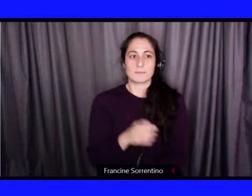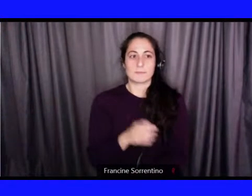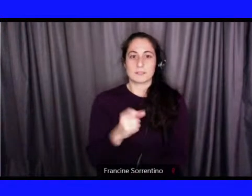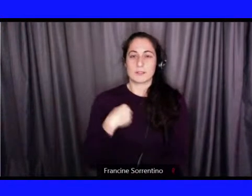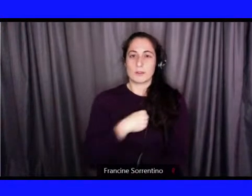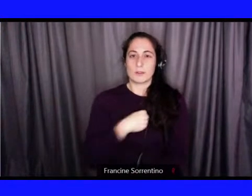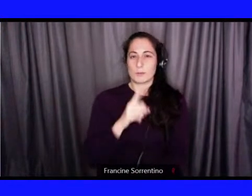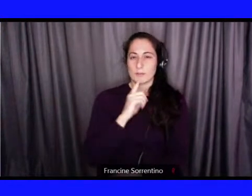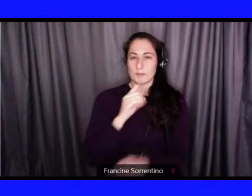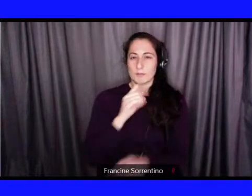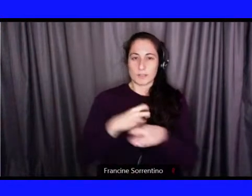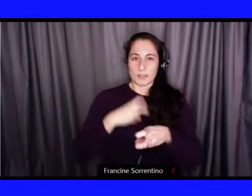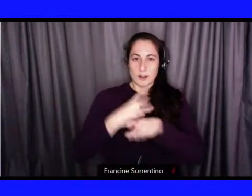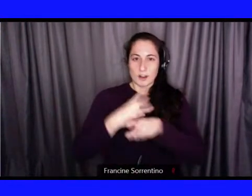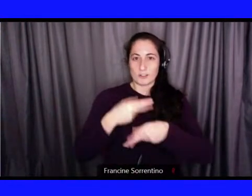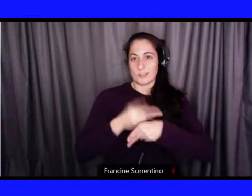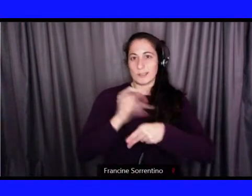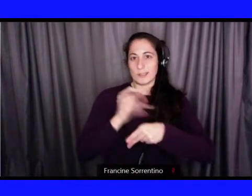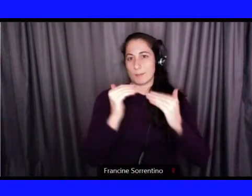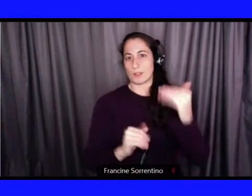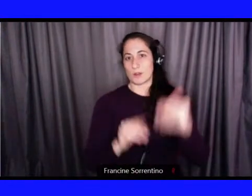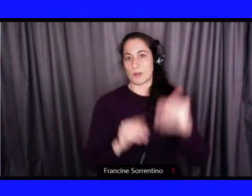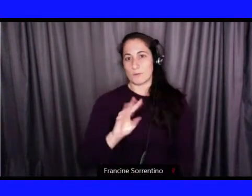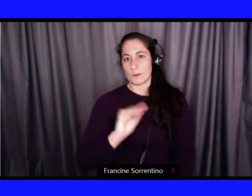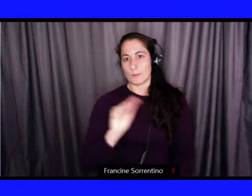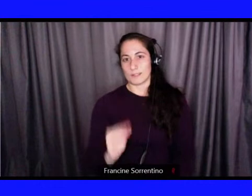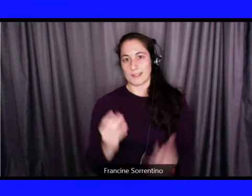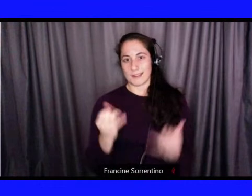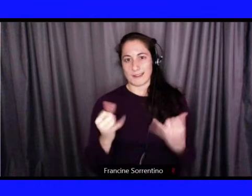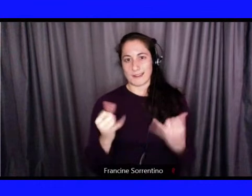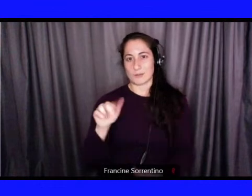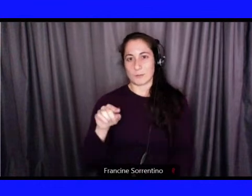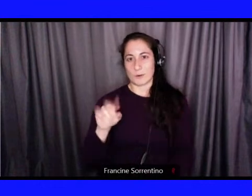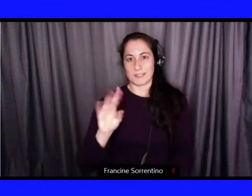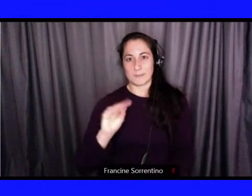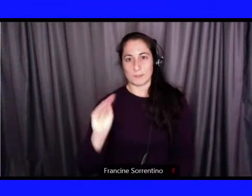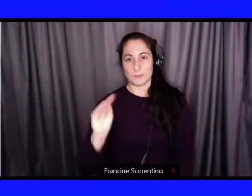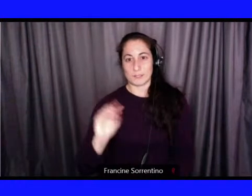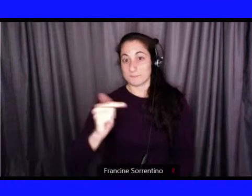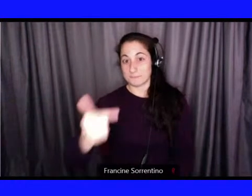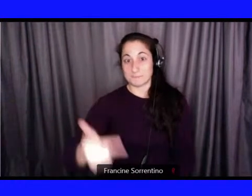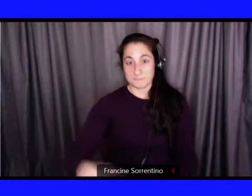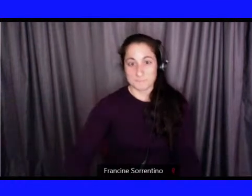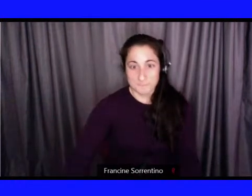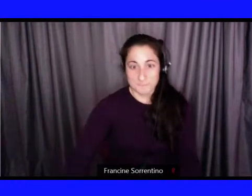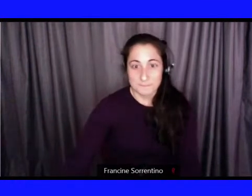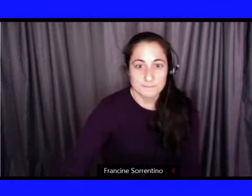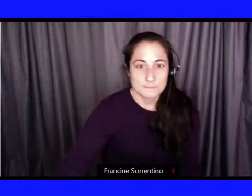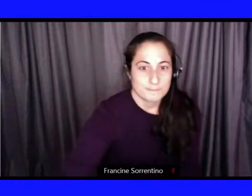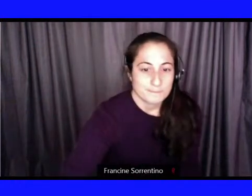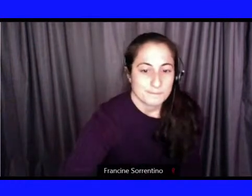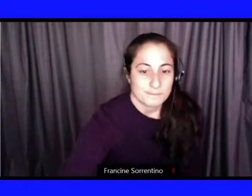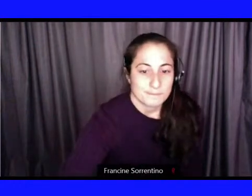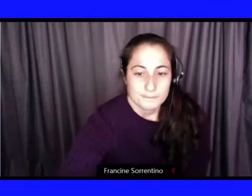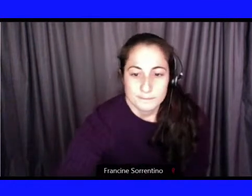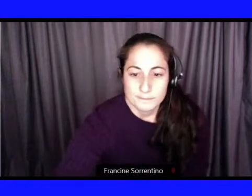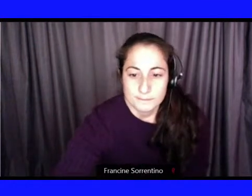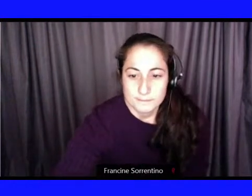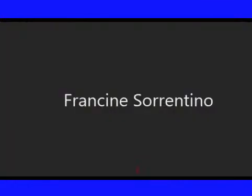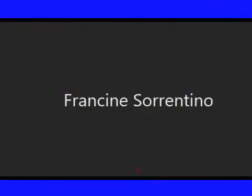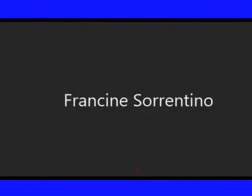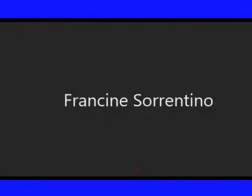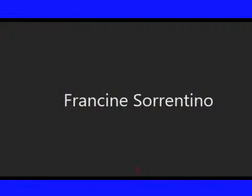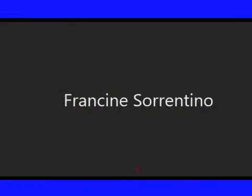year, and hopefully will remain under 55 through the remainder of the year. And then for our culture of safety